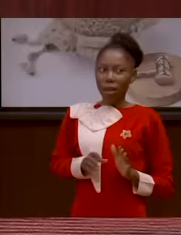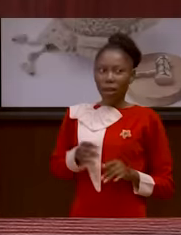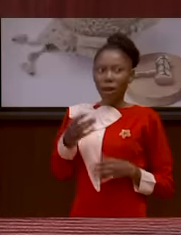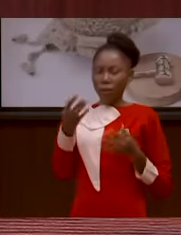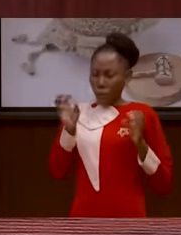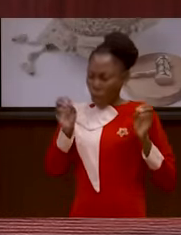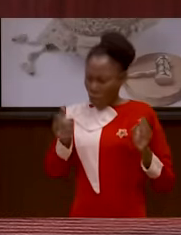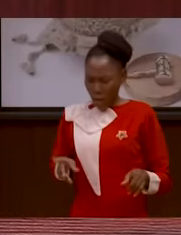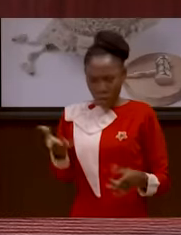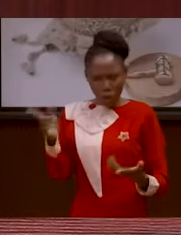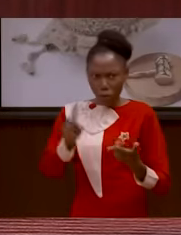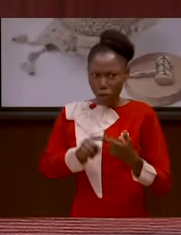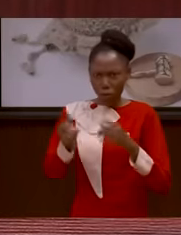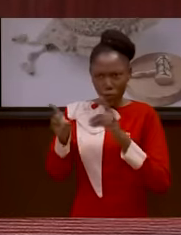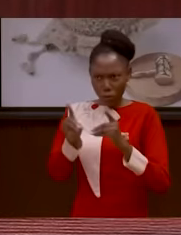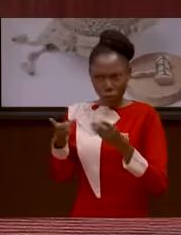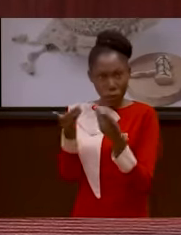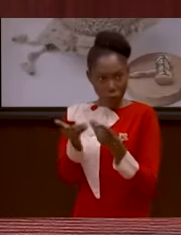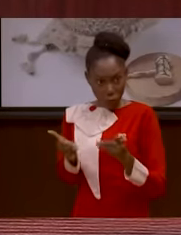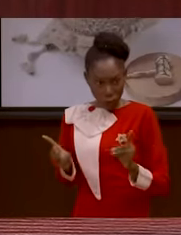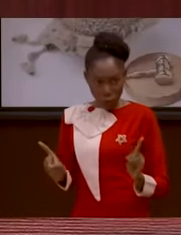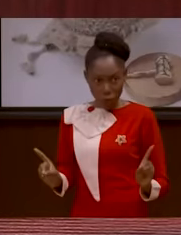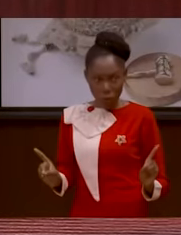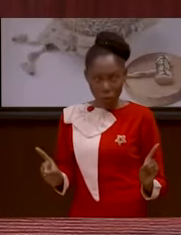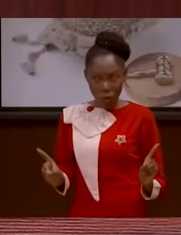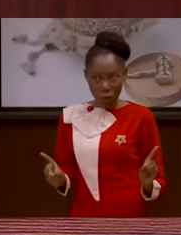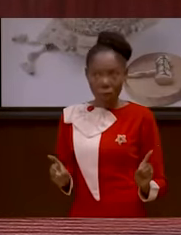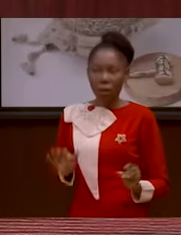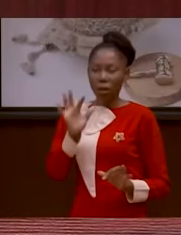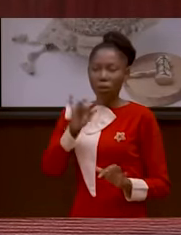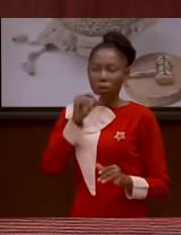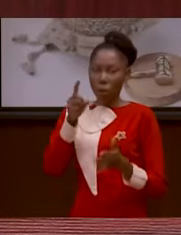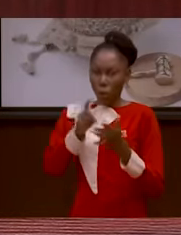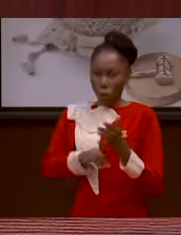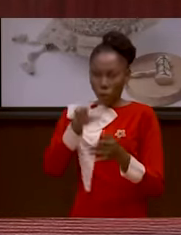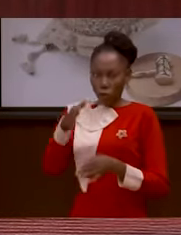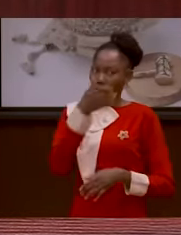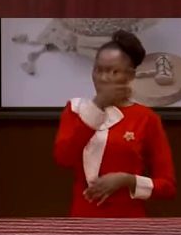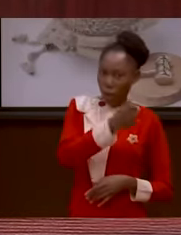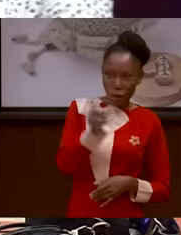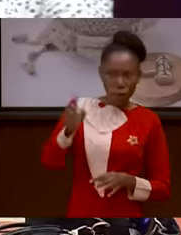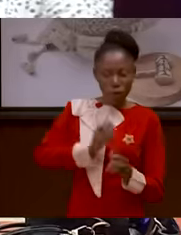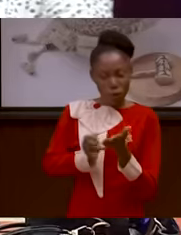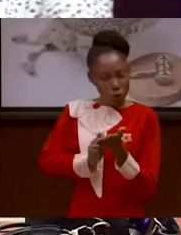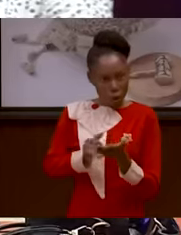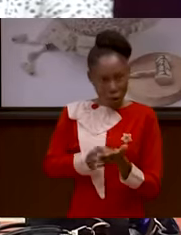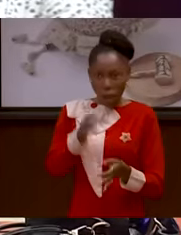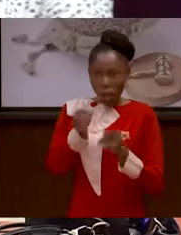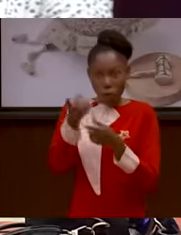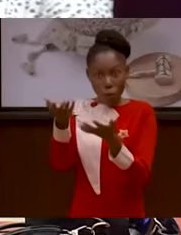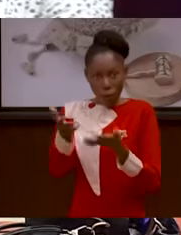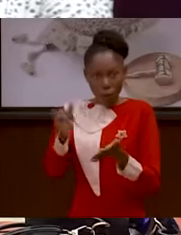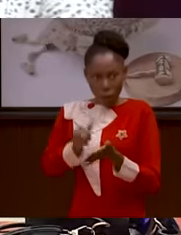for divorce. That's a separate thing entirely. It's not among what you wrote here. You know what to report. So if you want